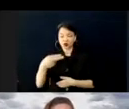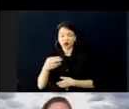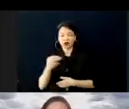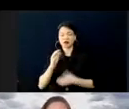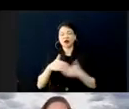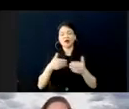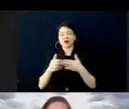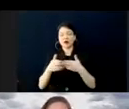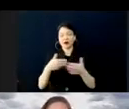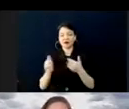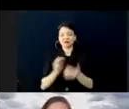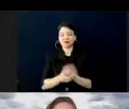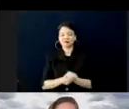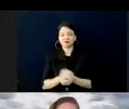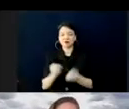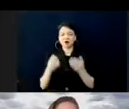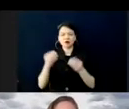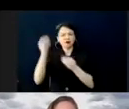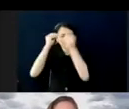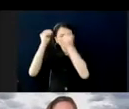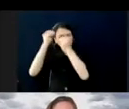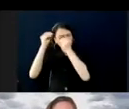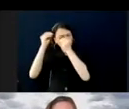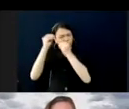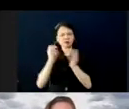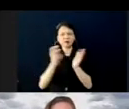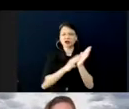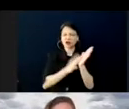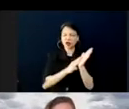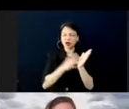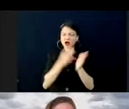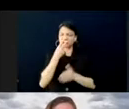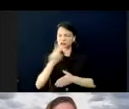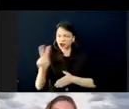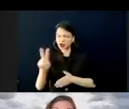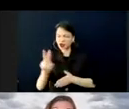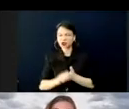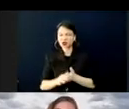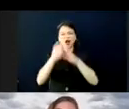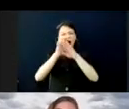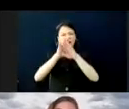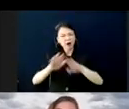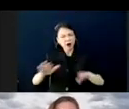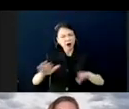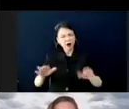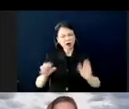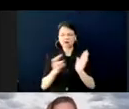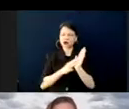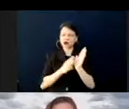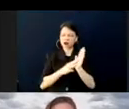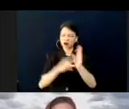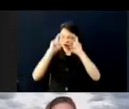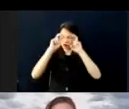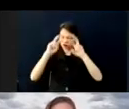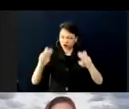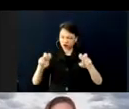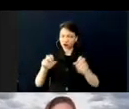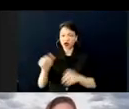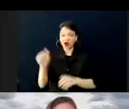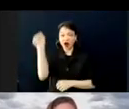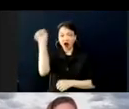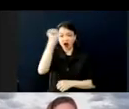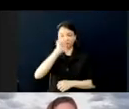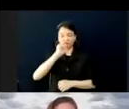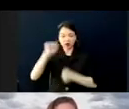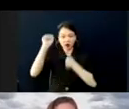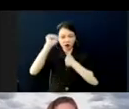trust. That's a really interesting insight. There's some good research from Sub-Saharan Africa that suggests that that's a major barrier to account use in those